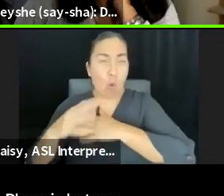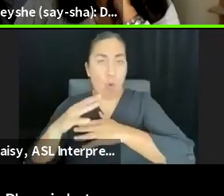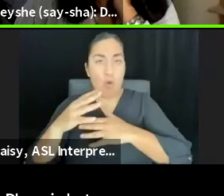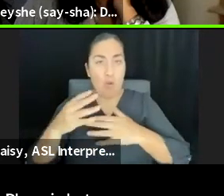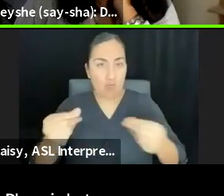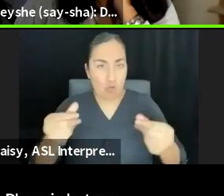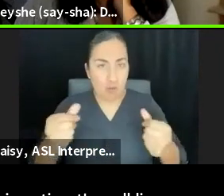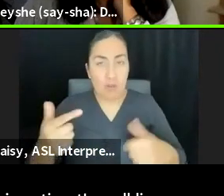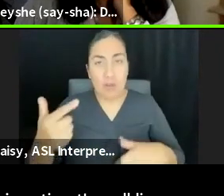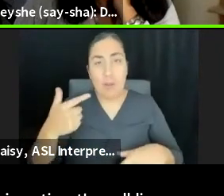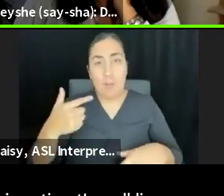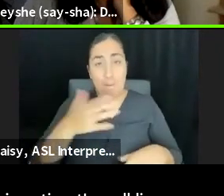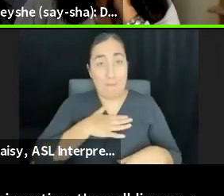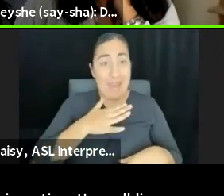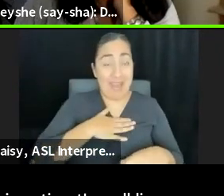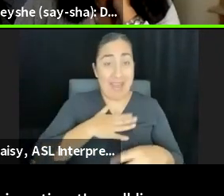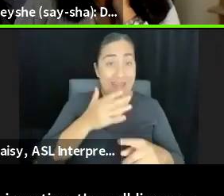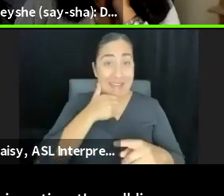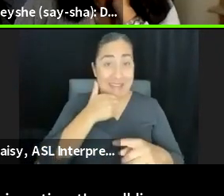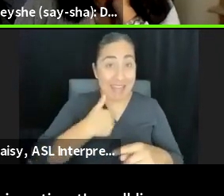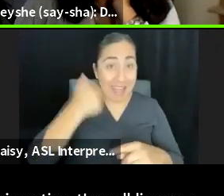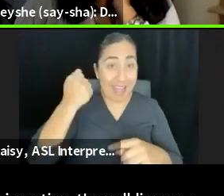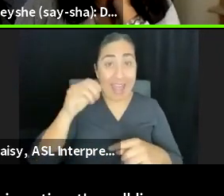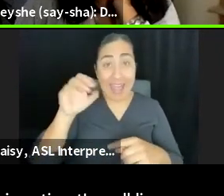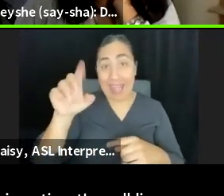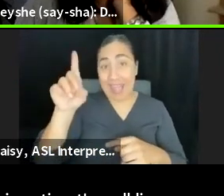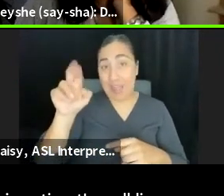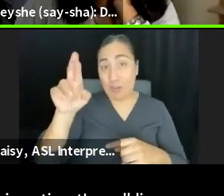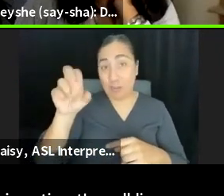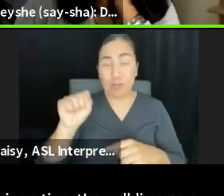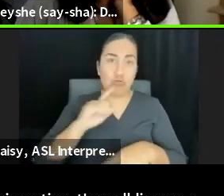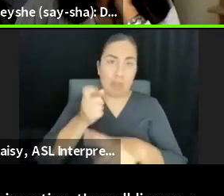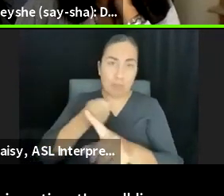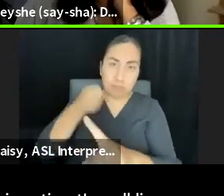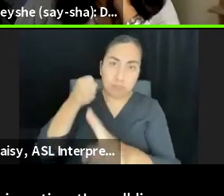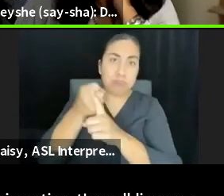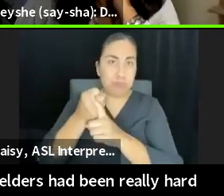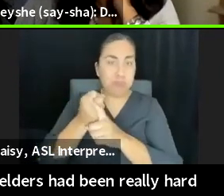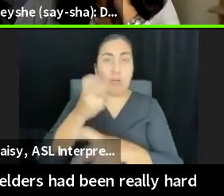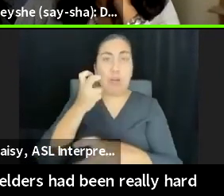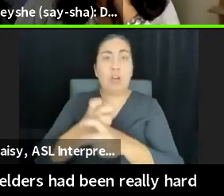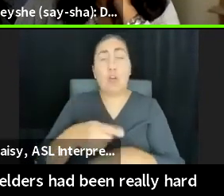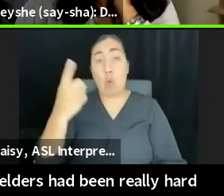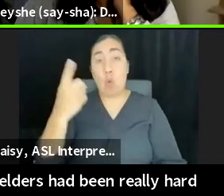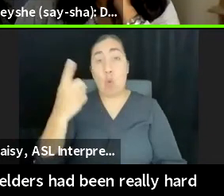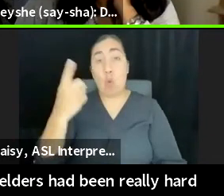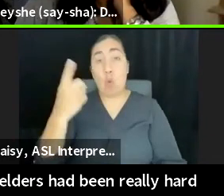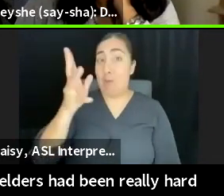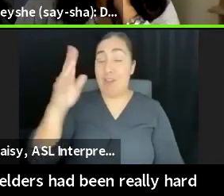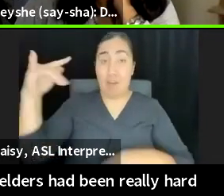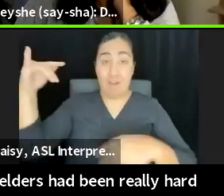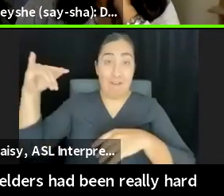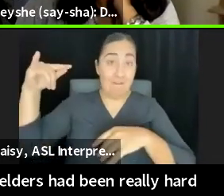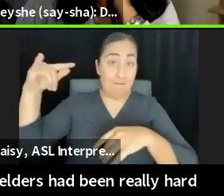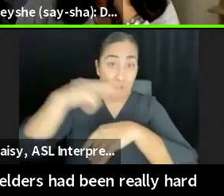have been really hard hit. I had one grandmother flown down here after she tested positive and she started